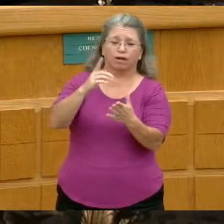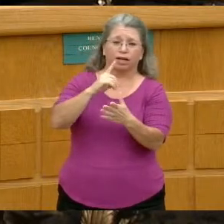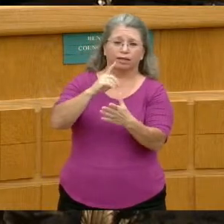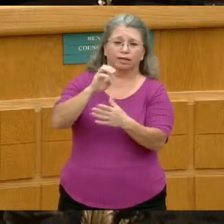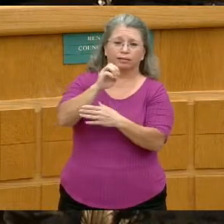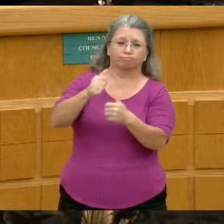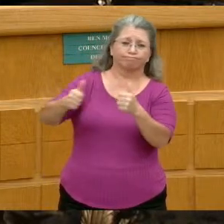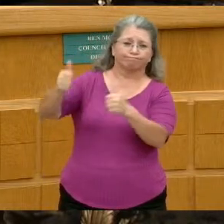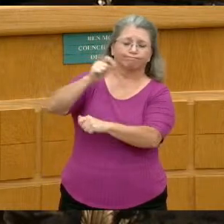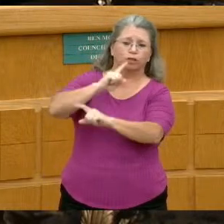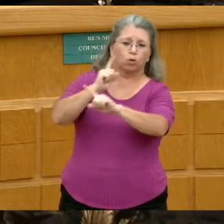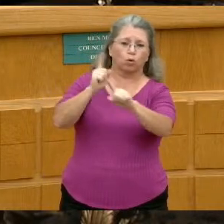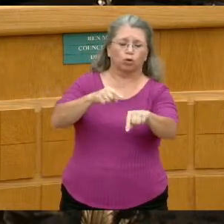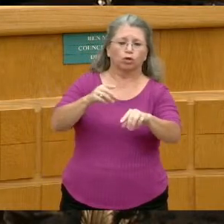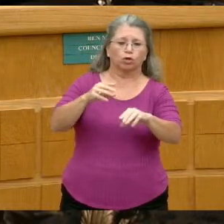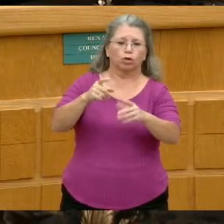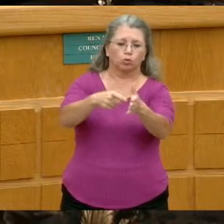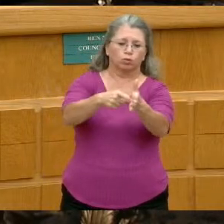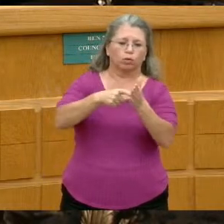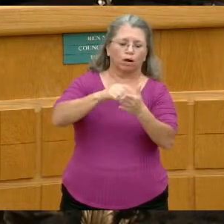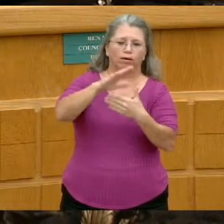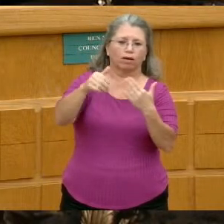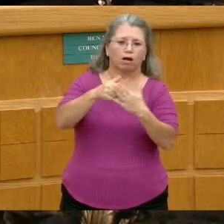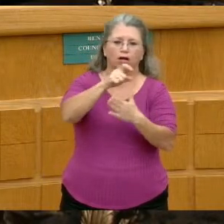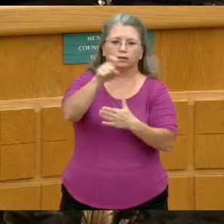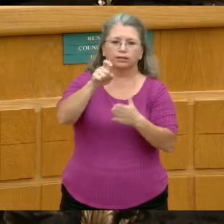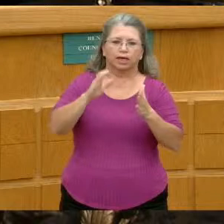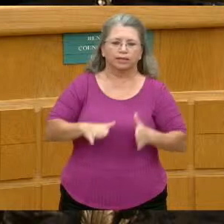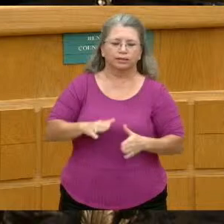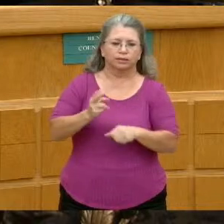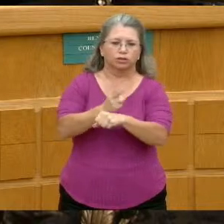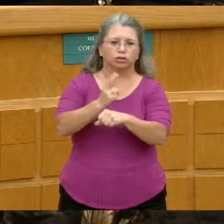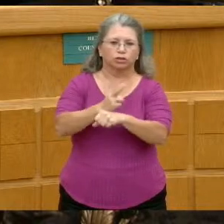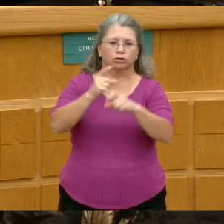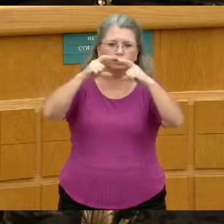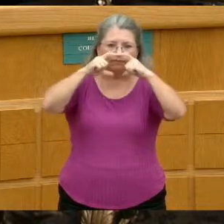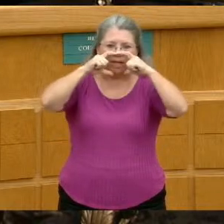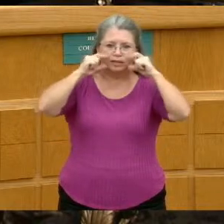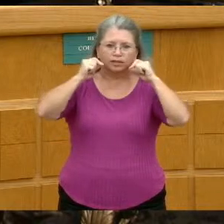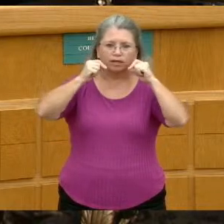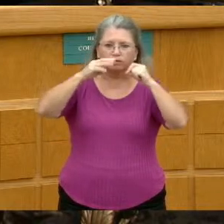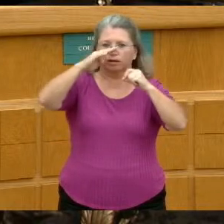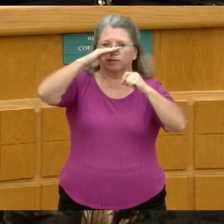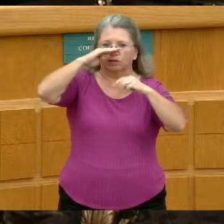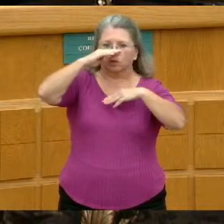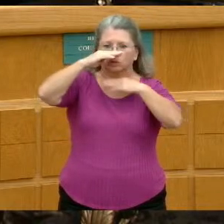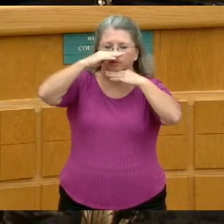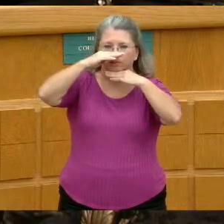Texans to wear a face covering over the nose and mouth in public spaces in counties with